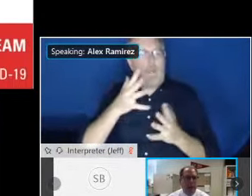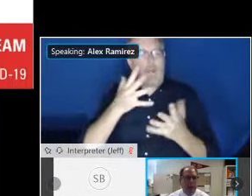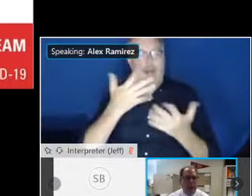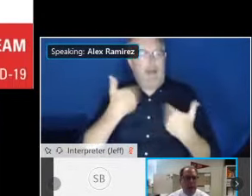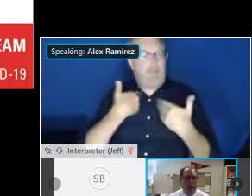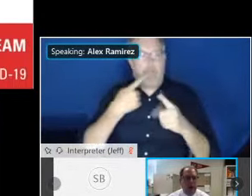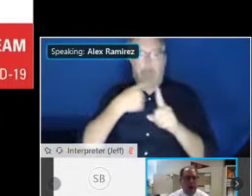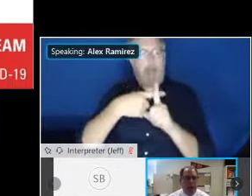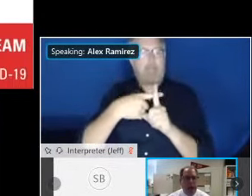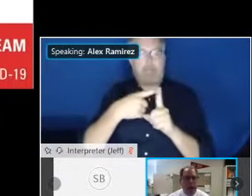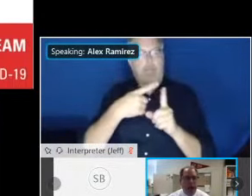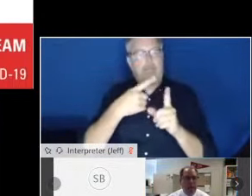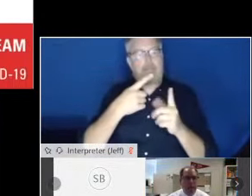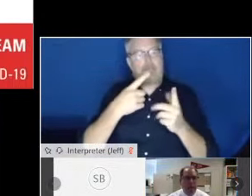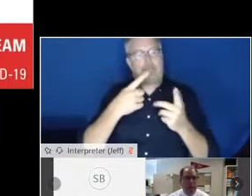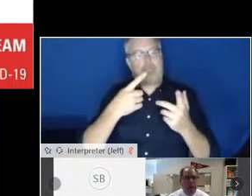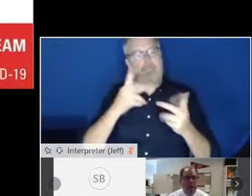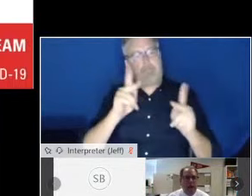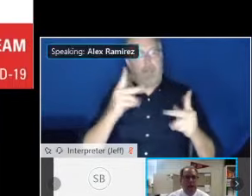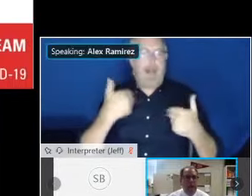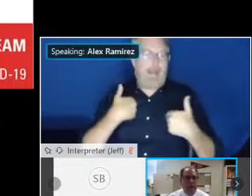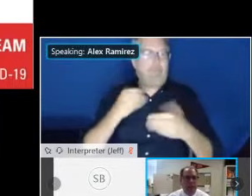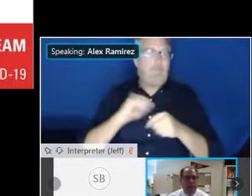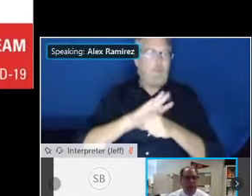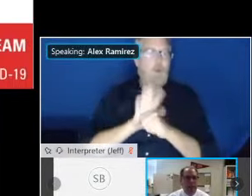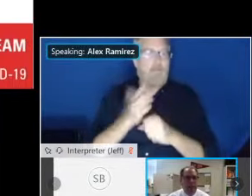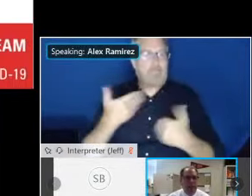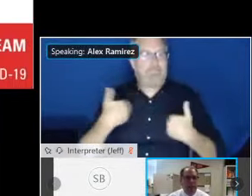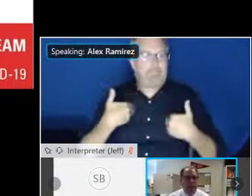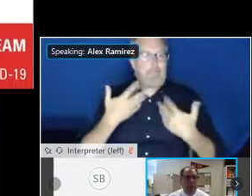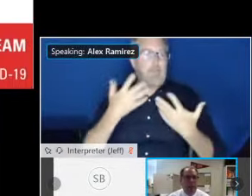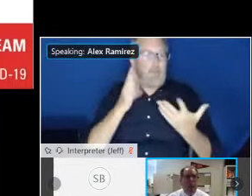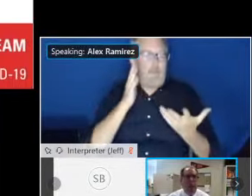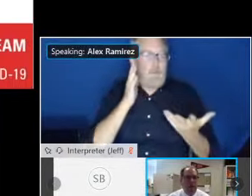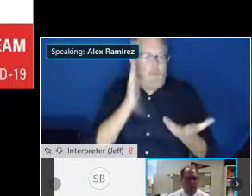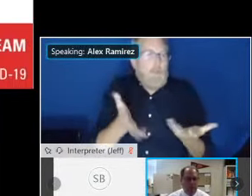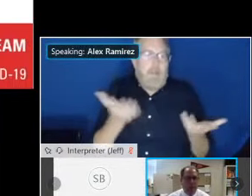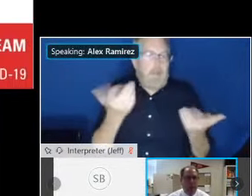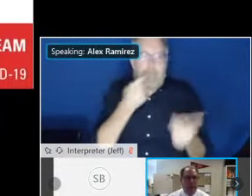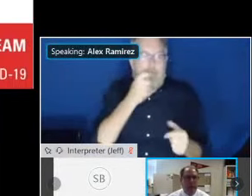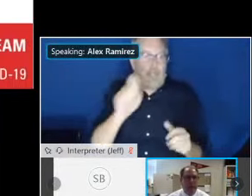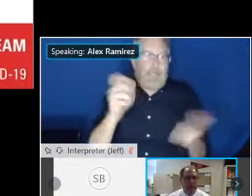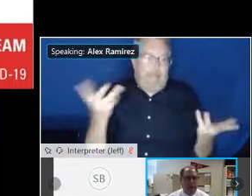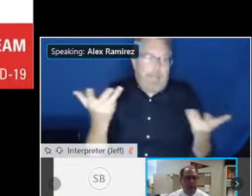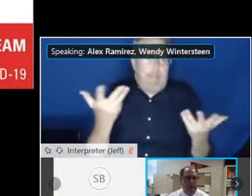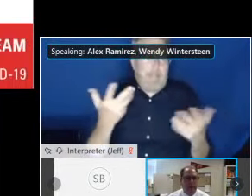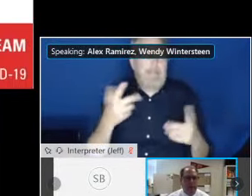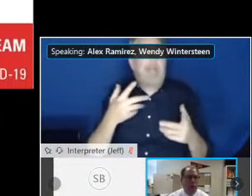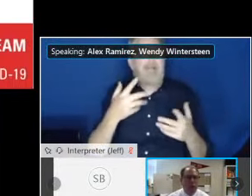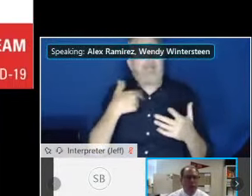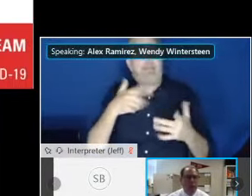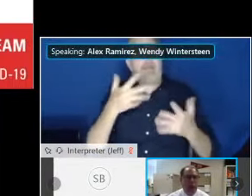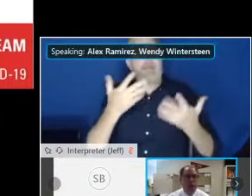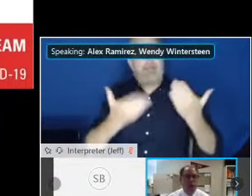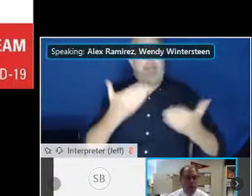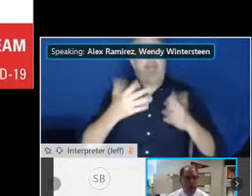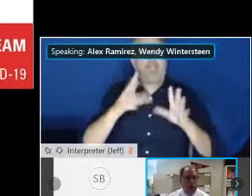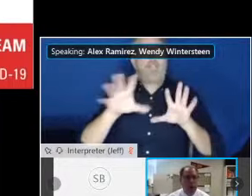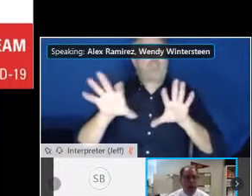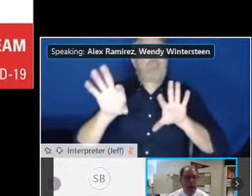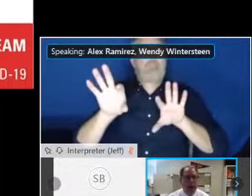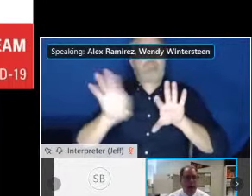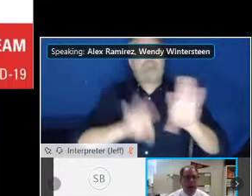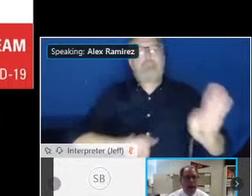population. At times, there is temptation to do whole testing of everyone. Although this